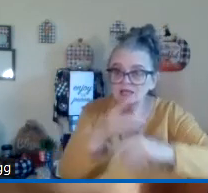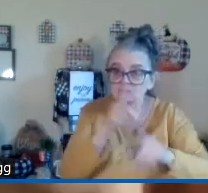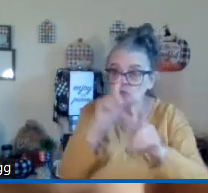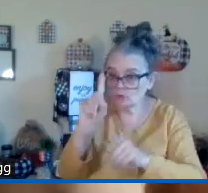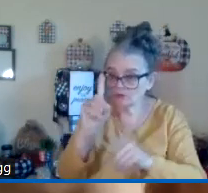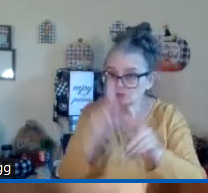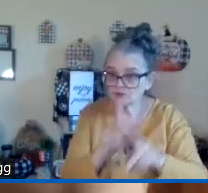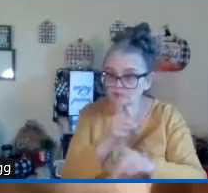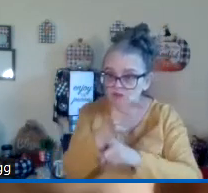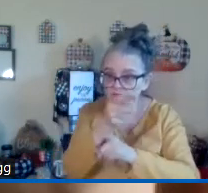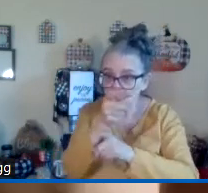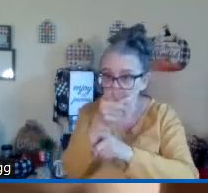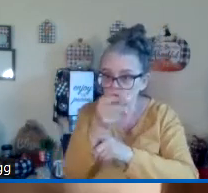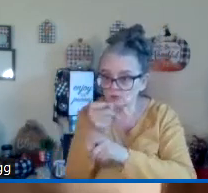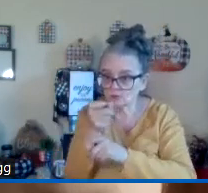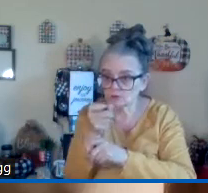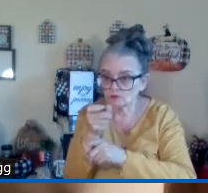Okay.